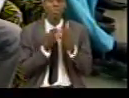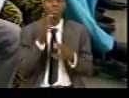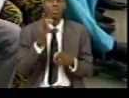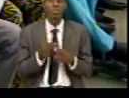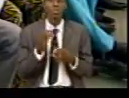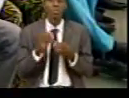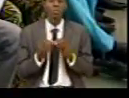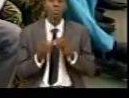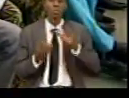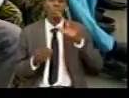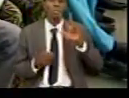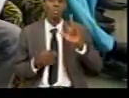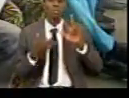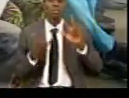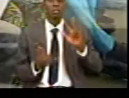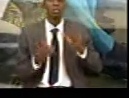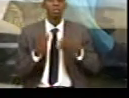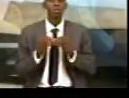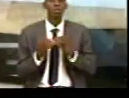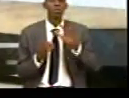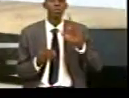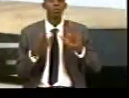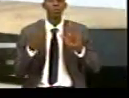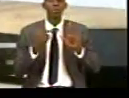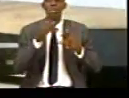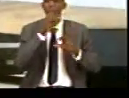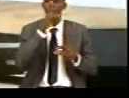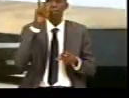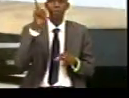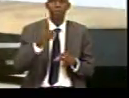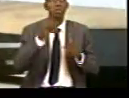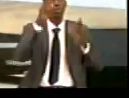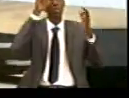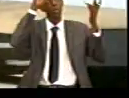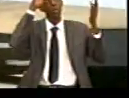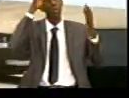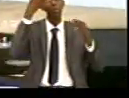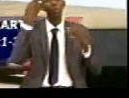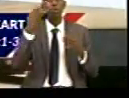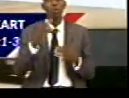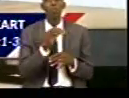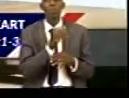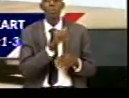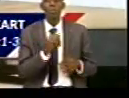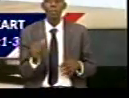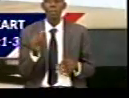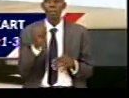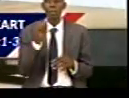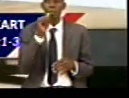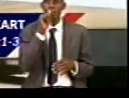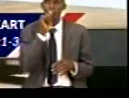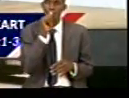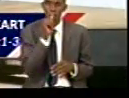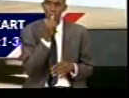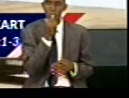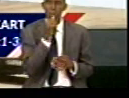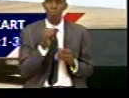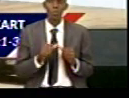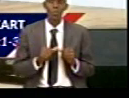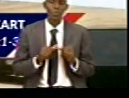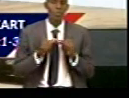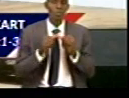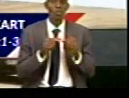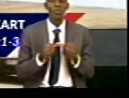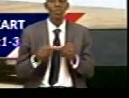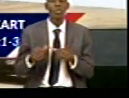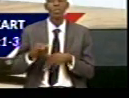three there, and number three is the assuring hope of a patient, persevering heart. An